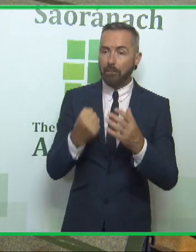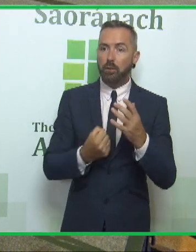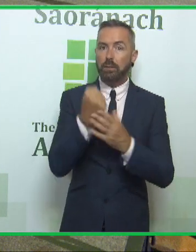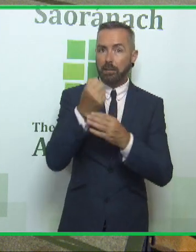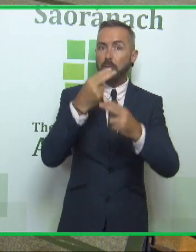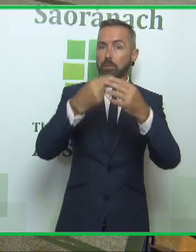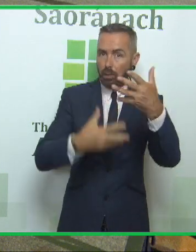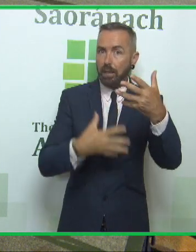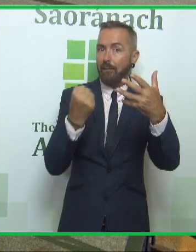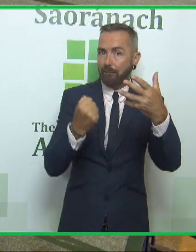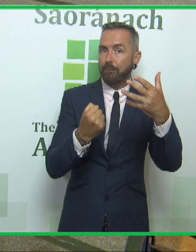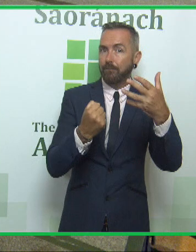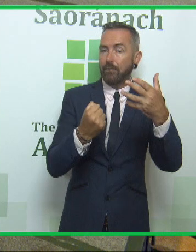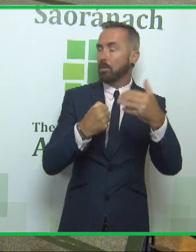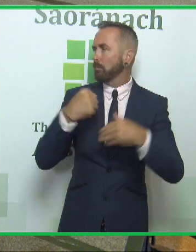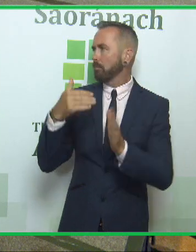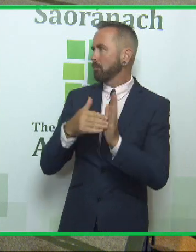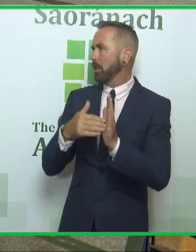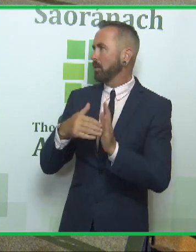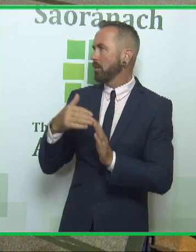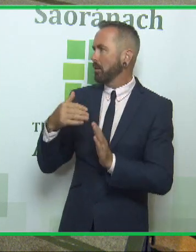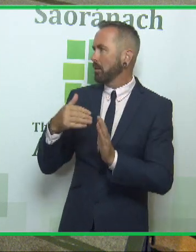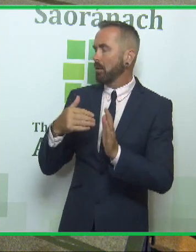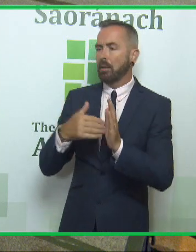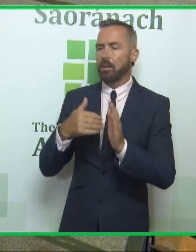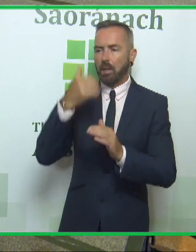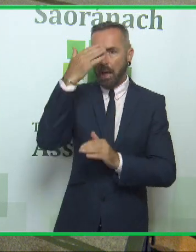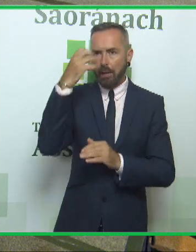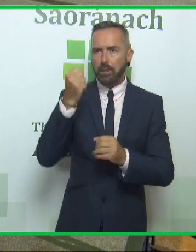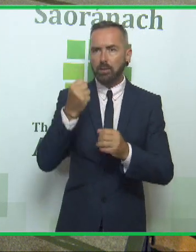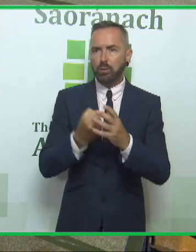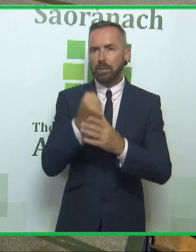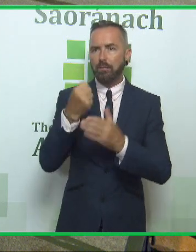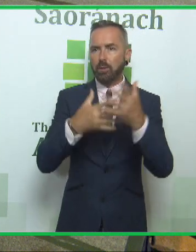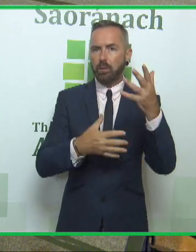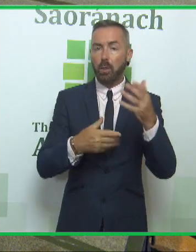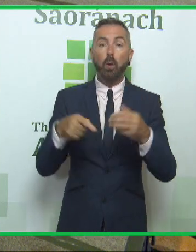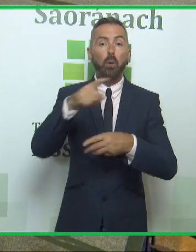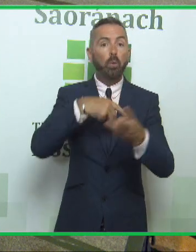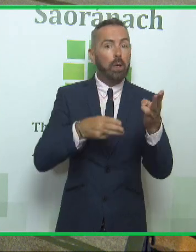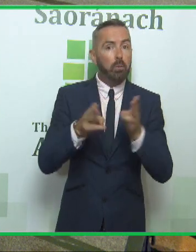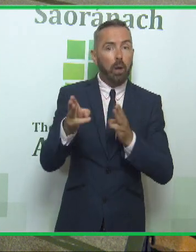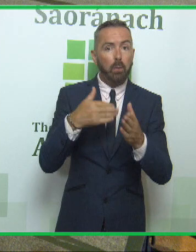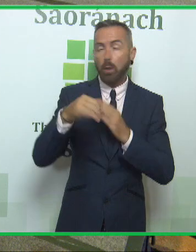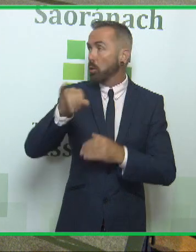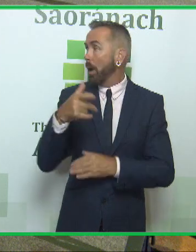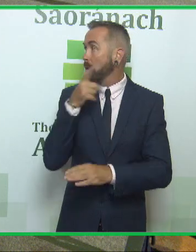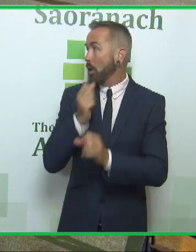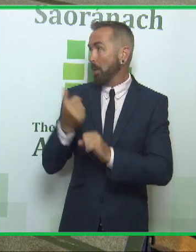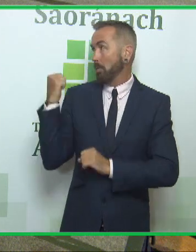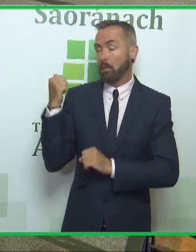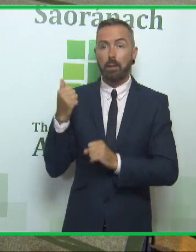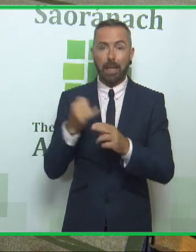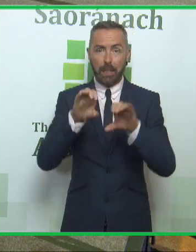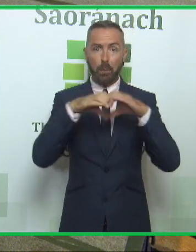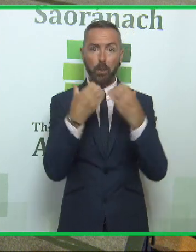very successful outcomes, and the first thing I would concur with everything what Jo-Hanna said there. That's like we practice what Jo-Hanna spoke about there on the ground.